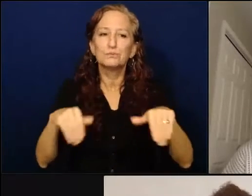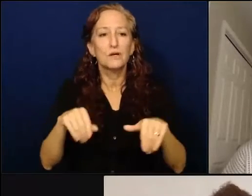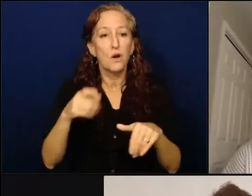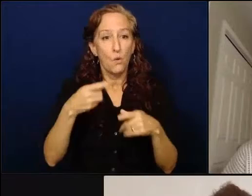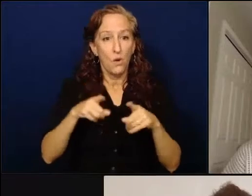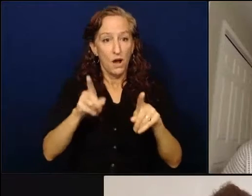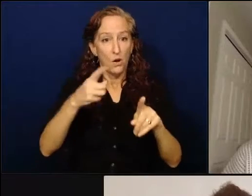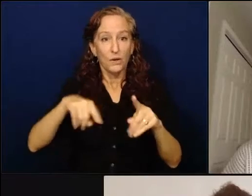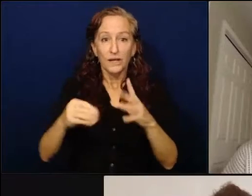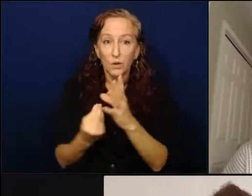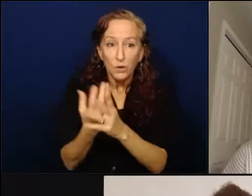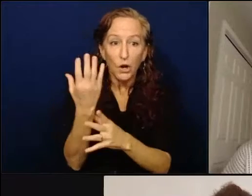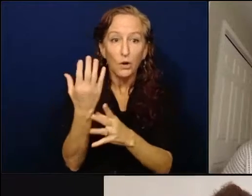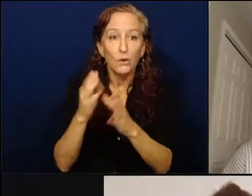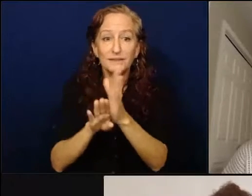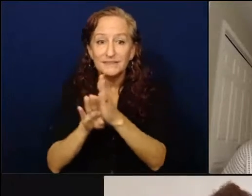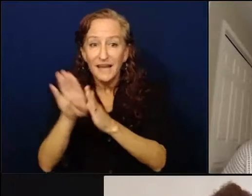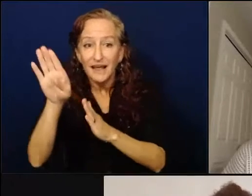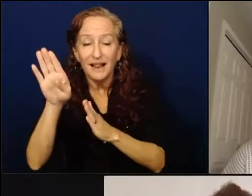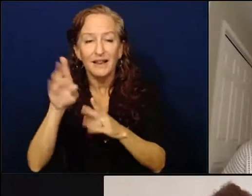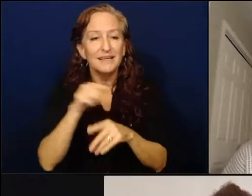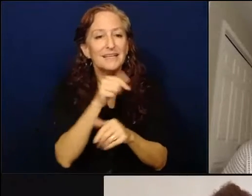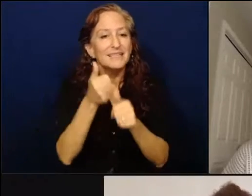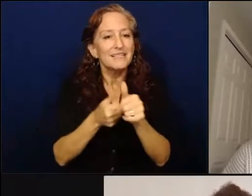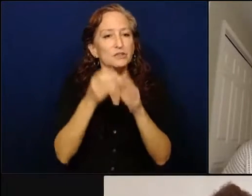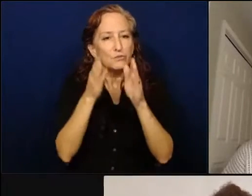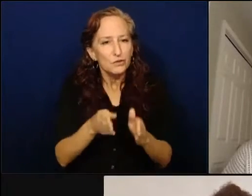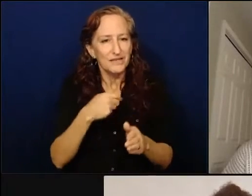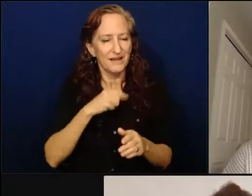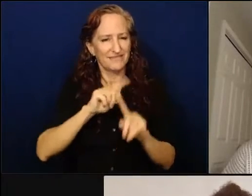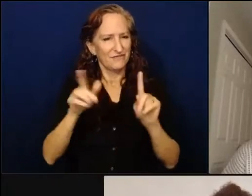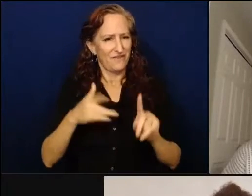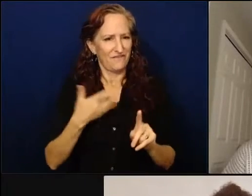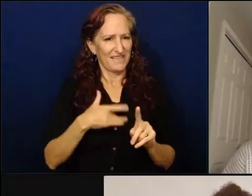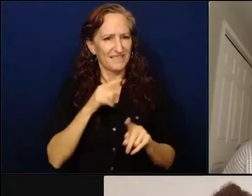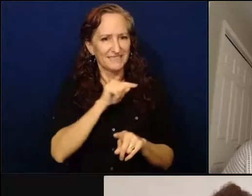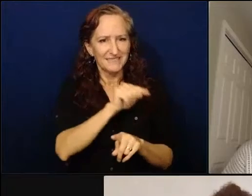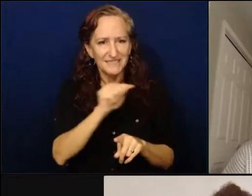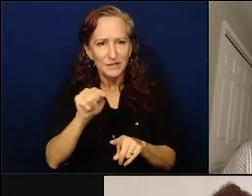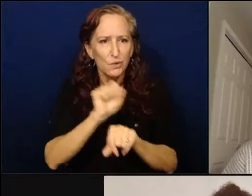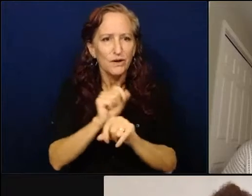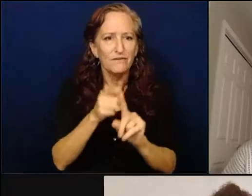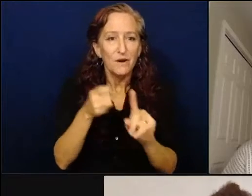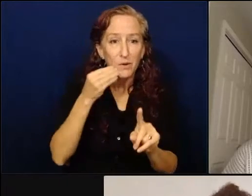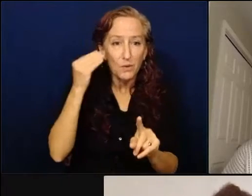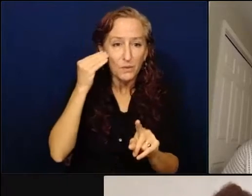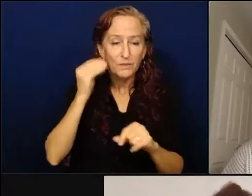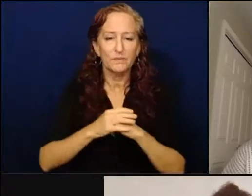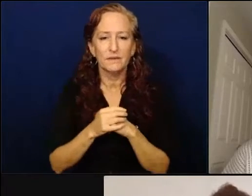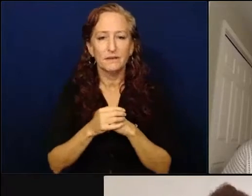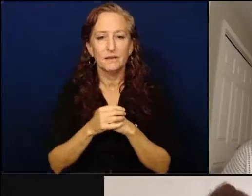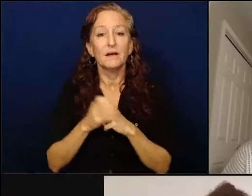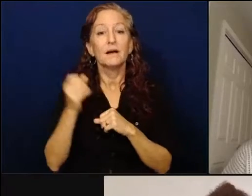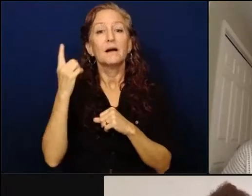that employees have different sentiments about working from home, going back to the office. We do surveys